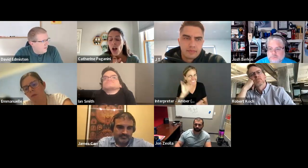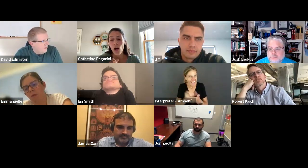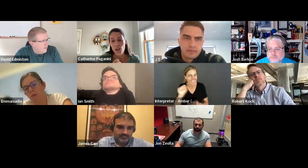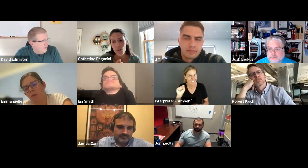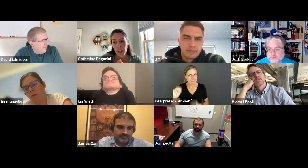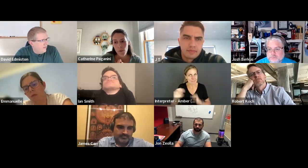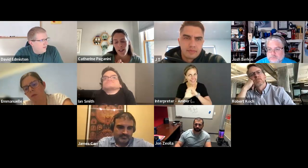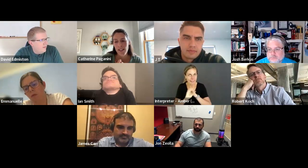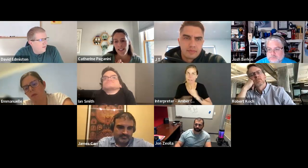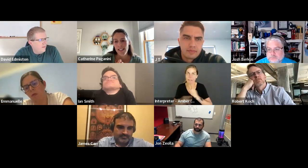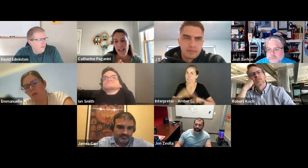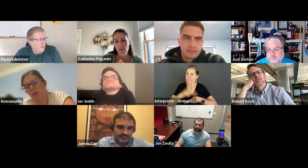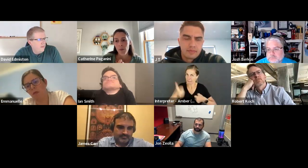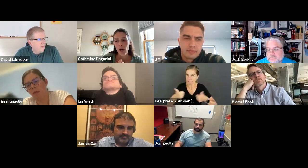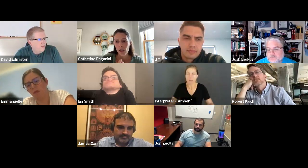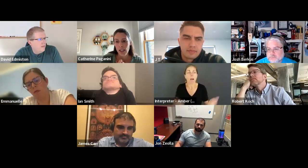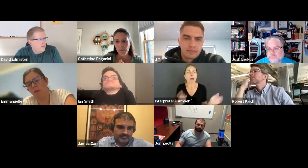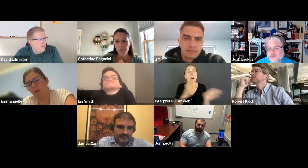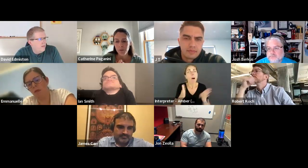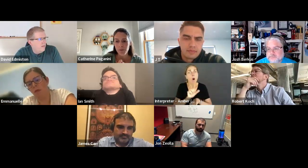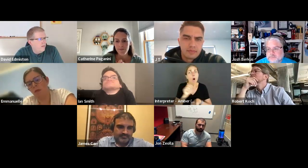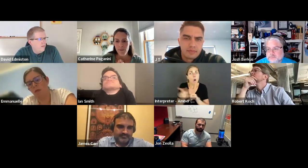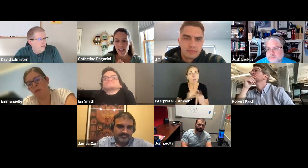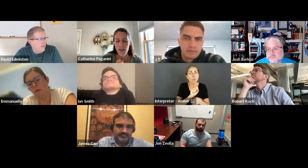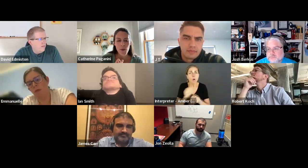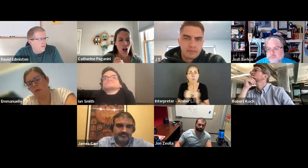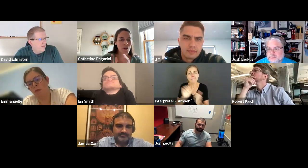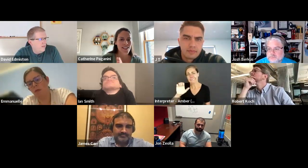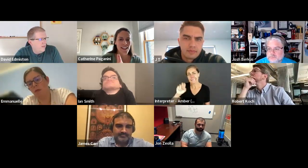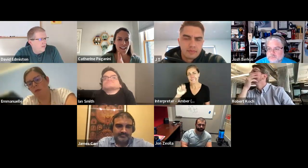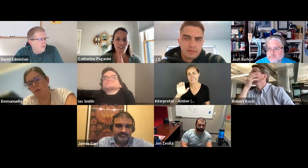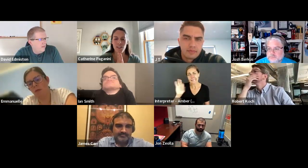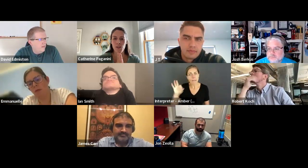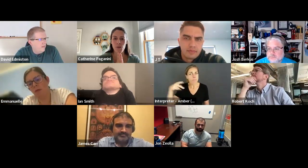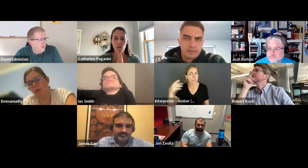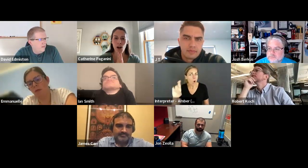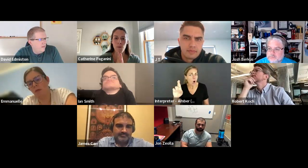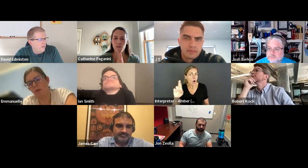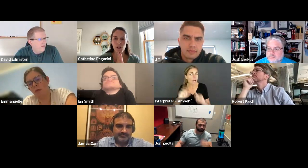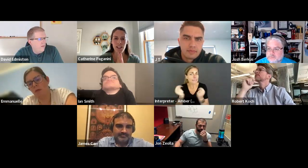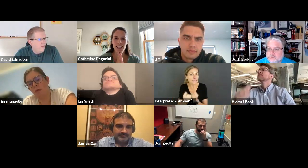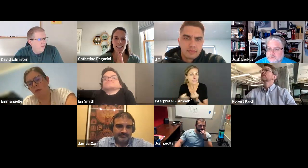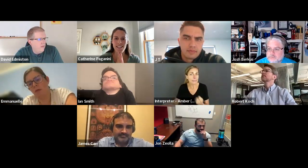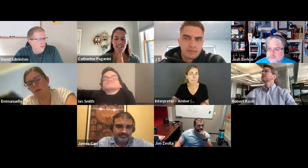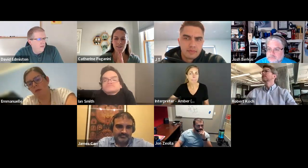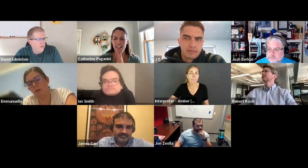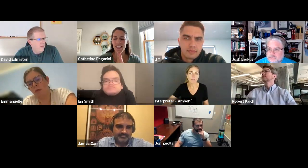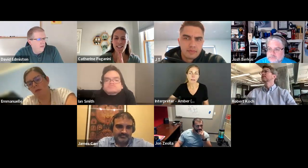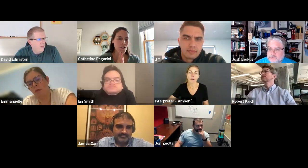continue. Also working with the CNCF PR team. Congrats again to Rob for